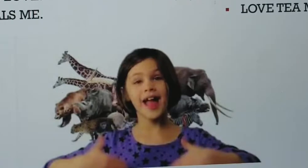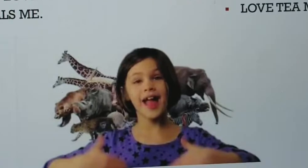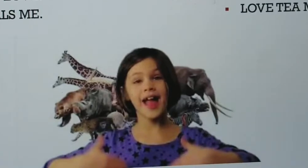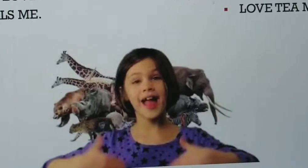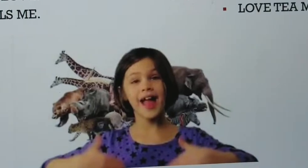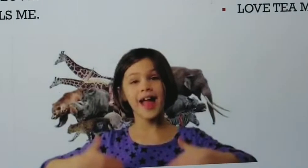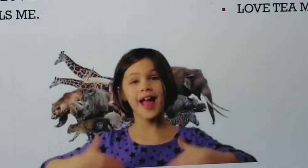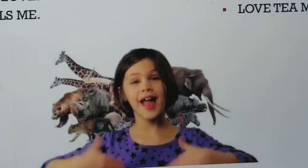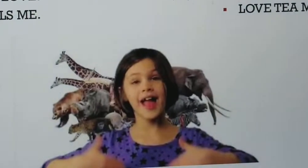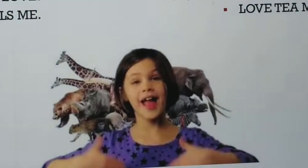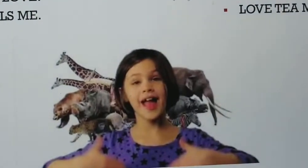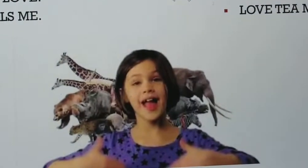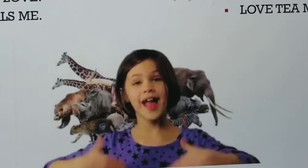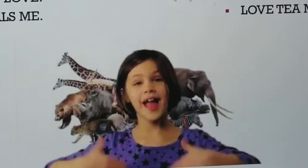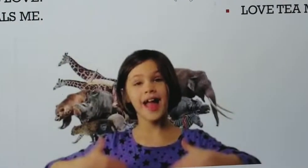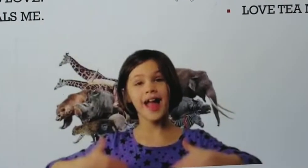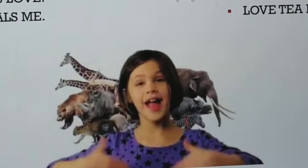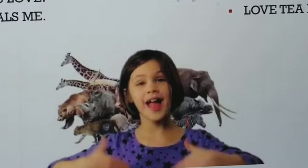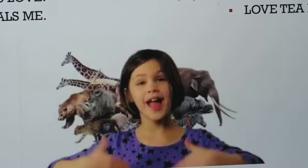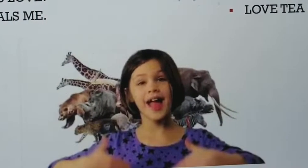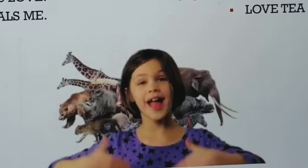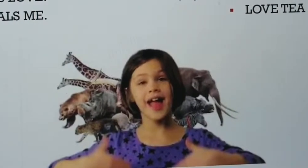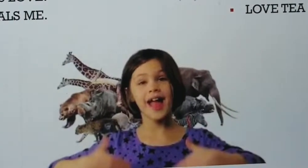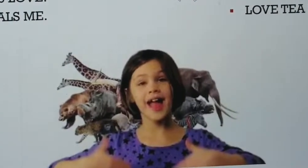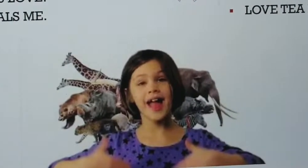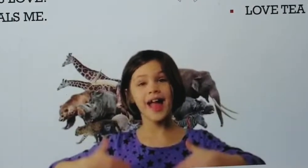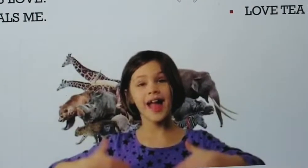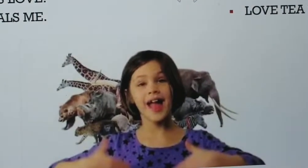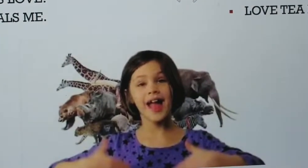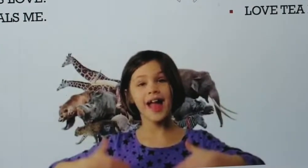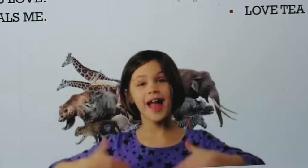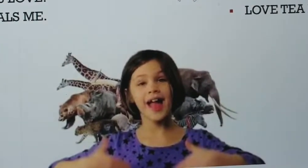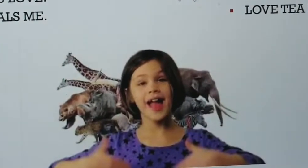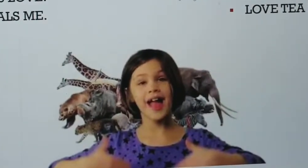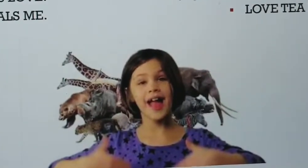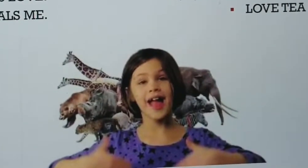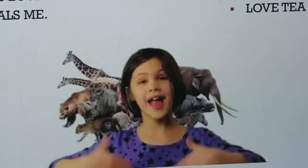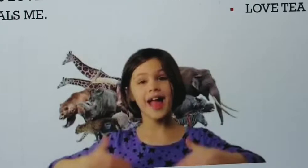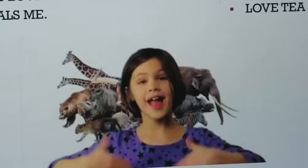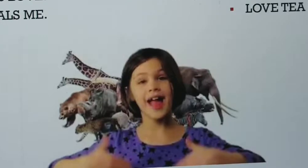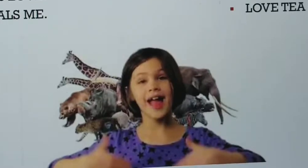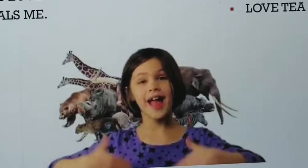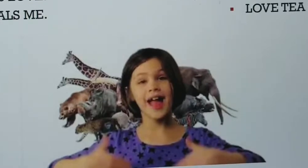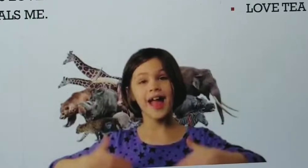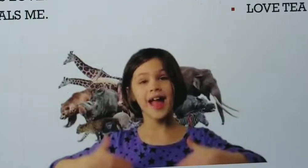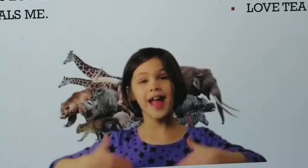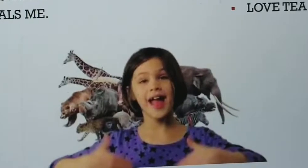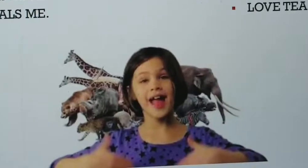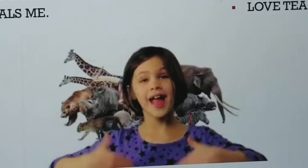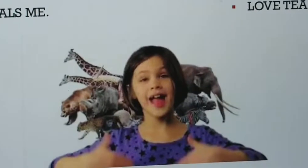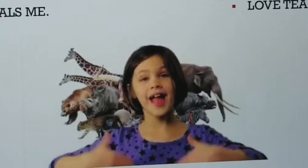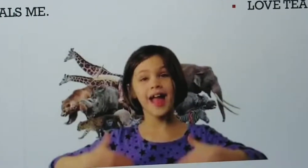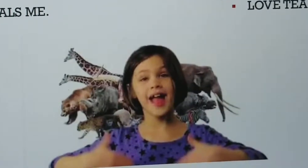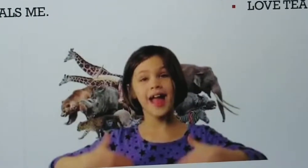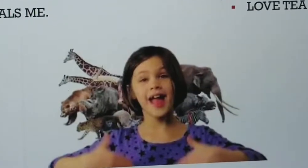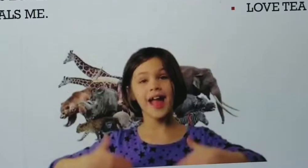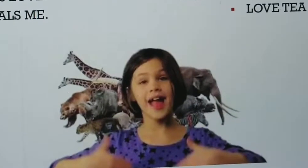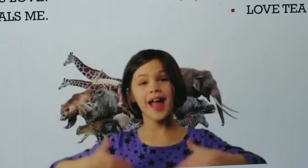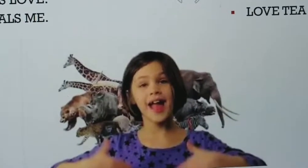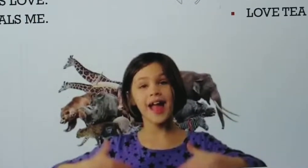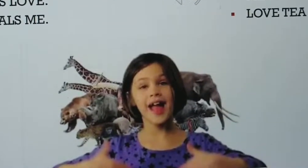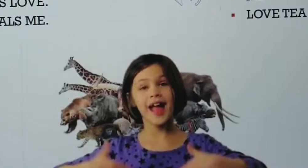A couple of examples of simple sentences that I've given are I love animals and I love tea. As we can